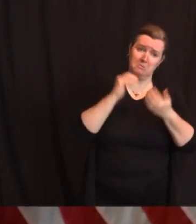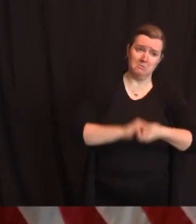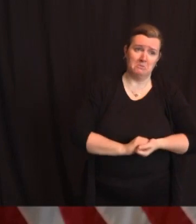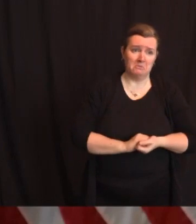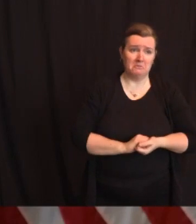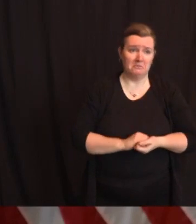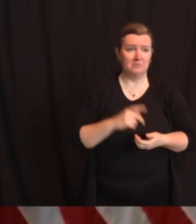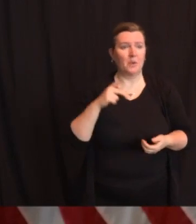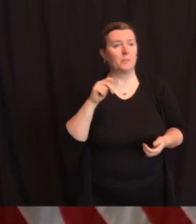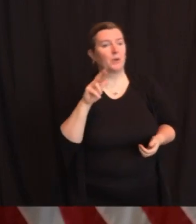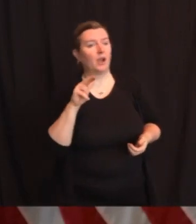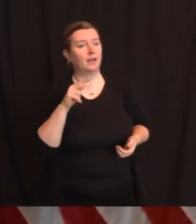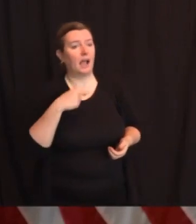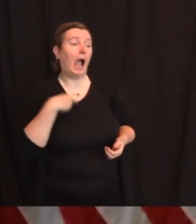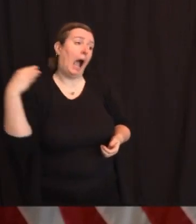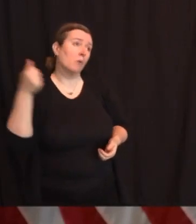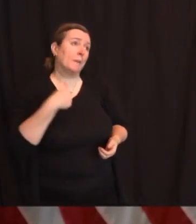Exactly.